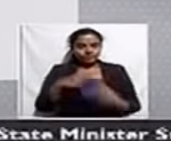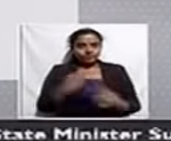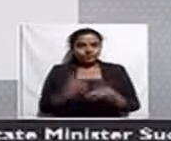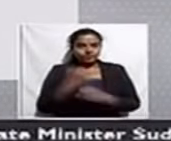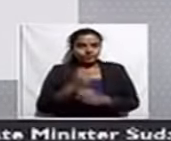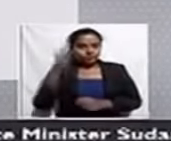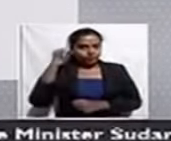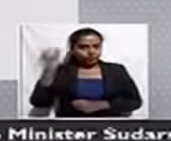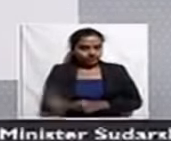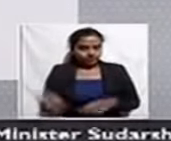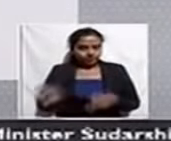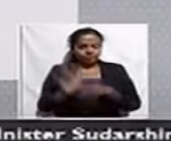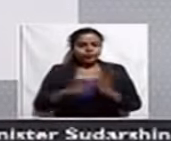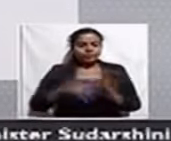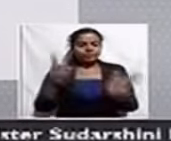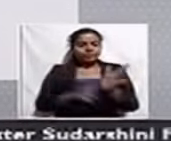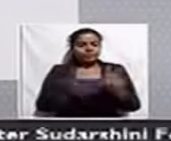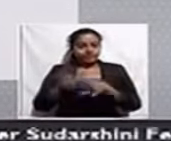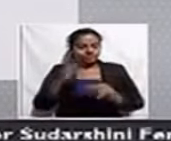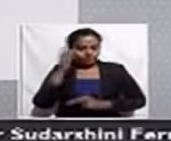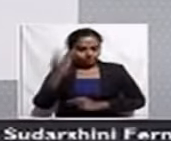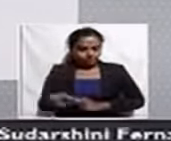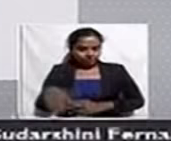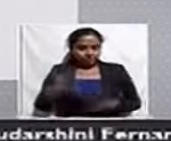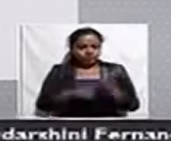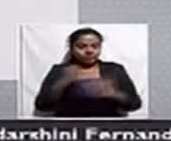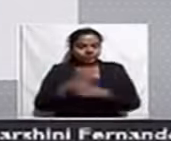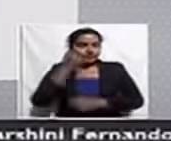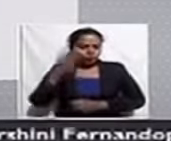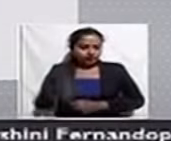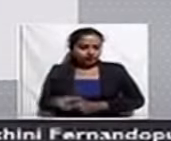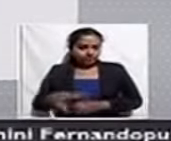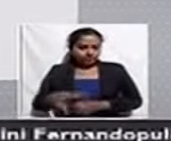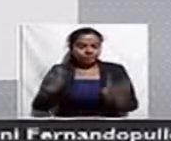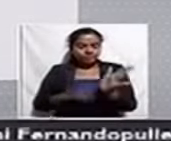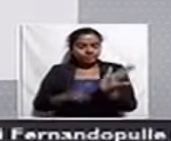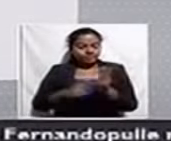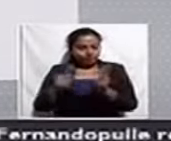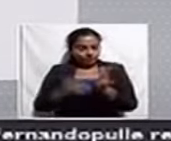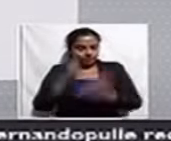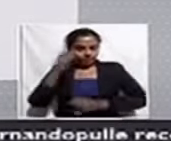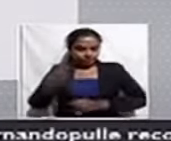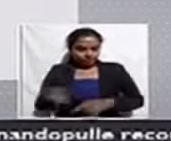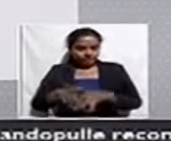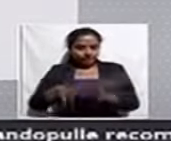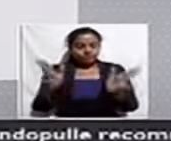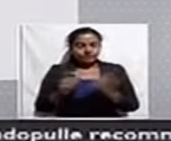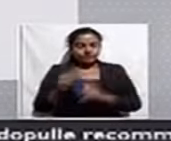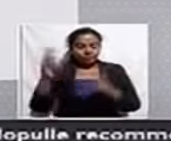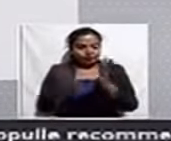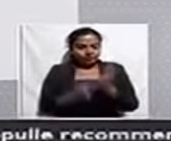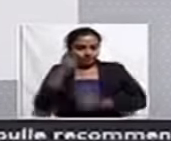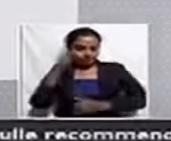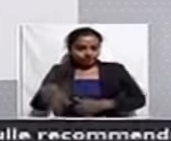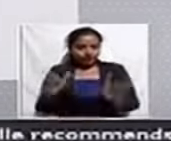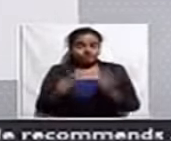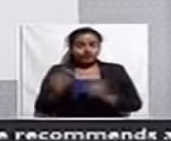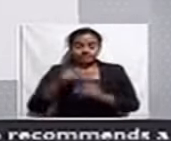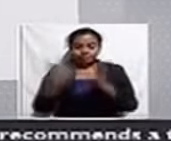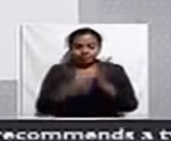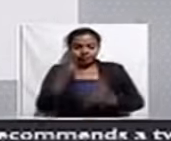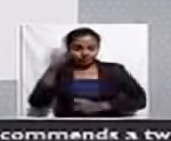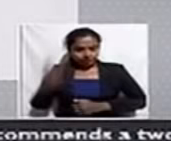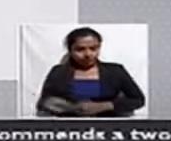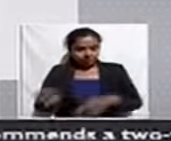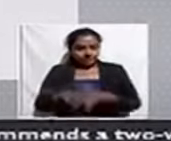Fernando, Nalaka Godaheva, Nimal Lanza, Prasanna Ranathunga, Prasanna Ranavira, Milan Jayatilaka,